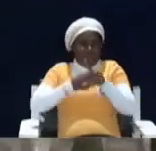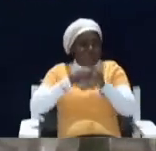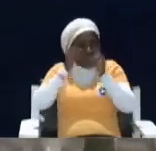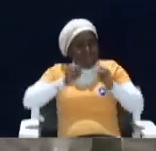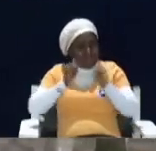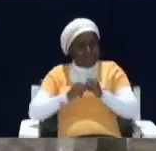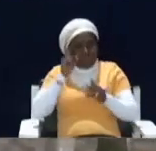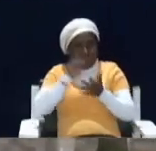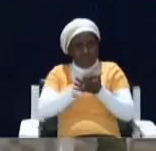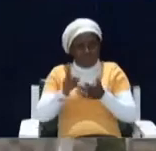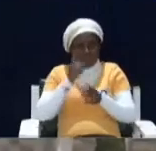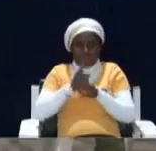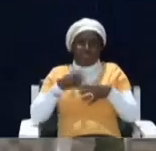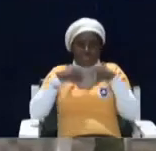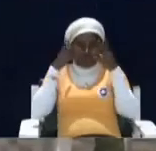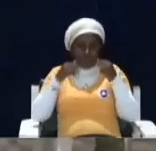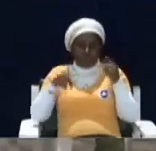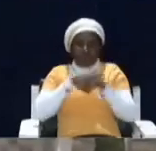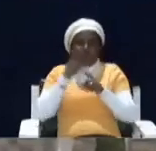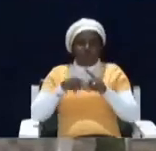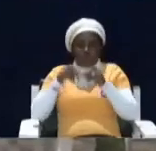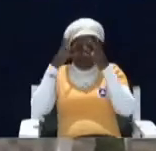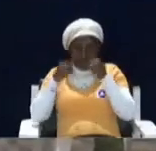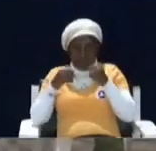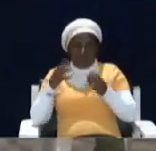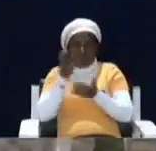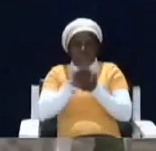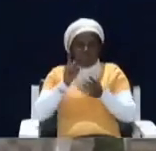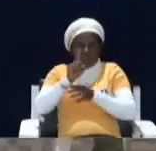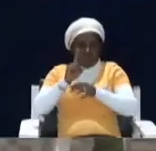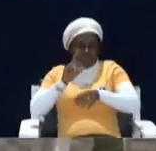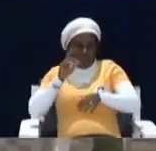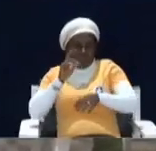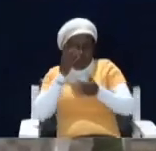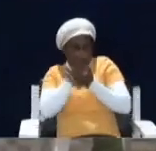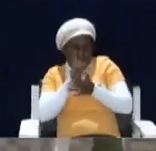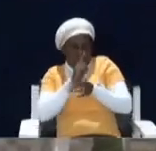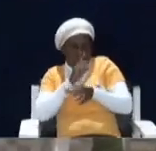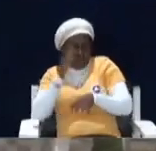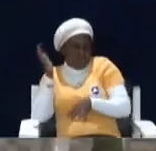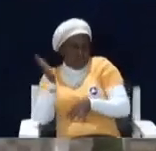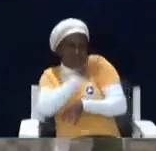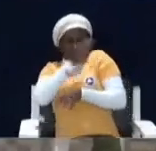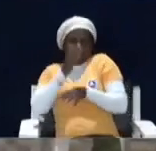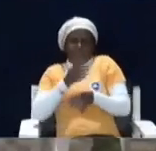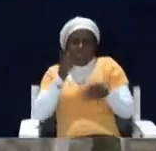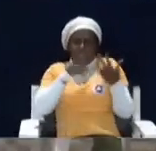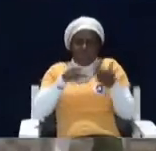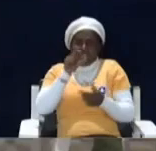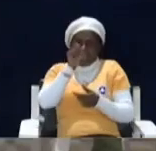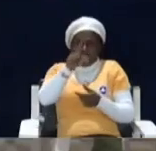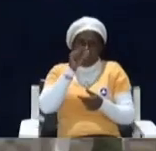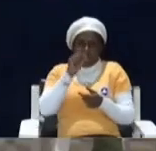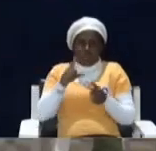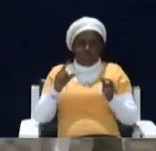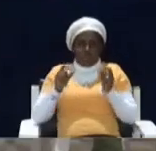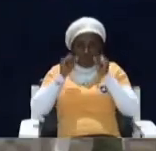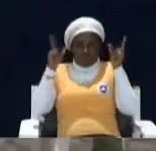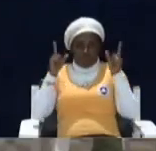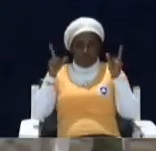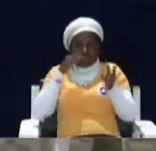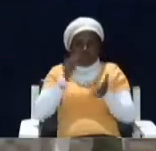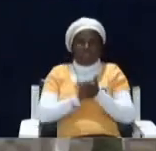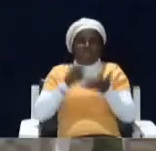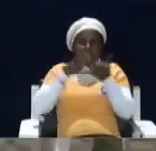this night. So when I slept, it's like somebody tapped me around 11 o'clock. I woke up. He said,